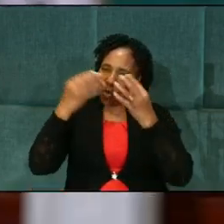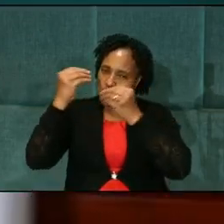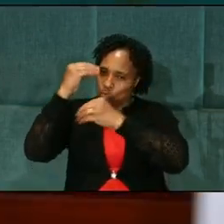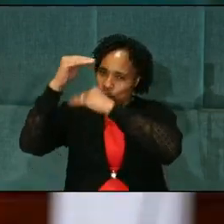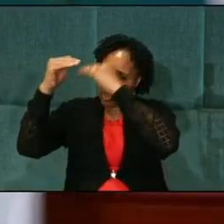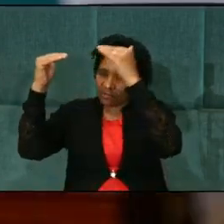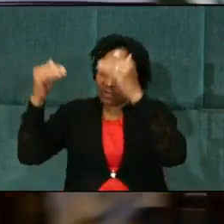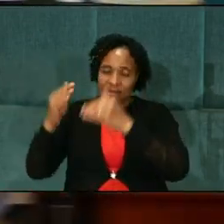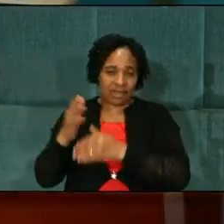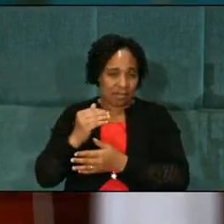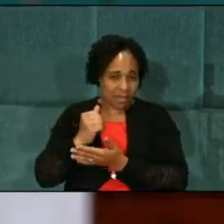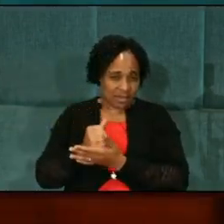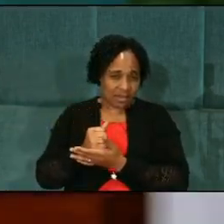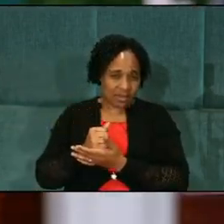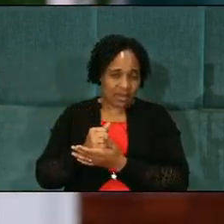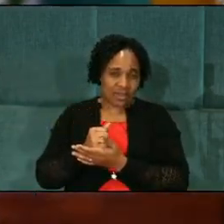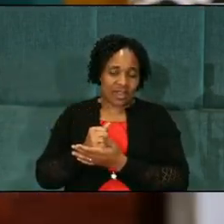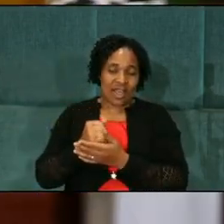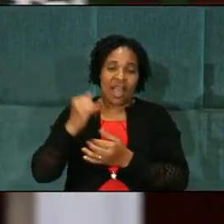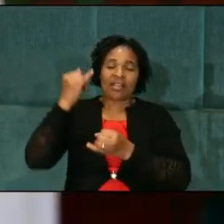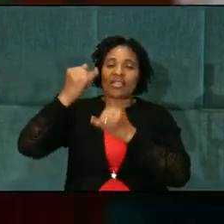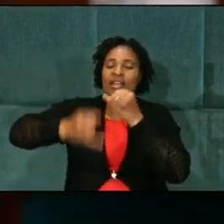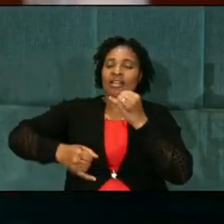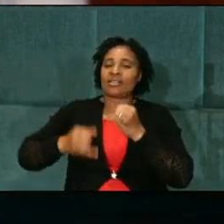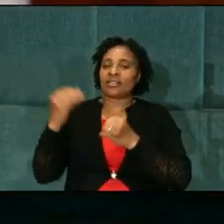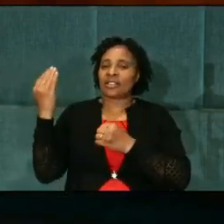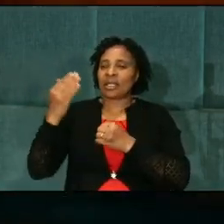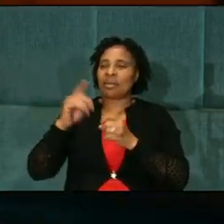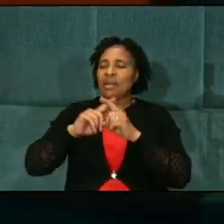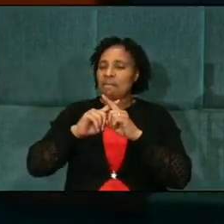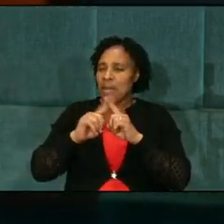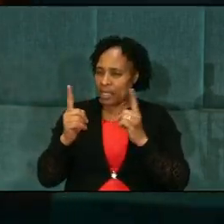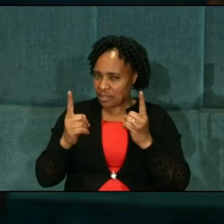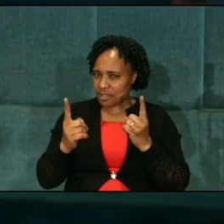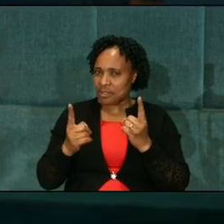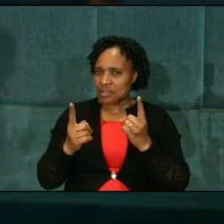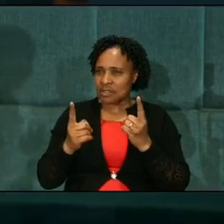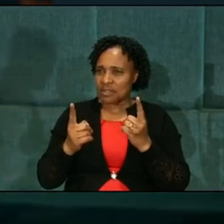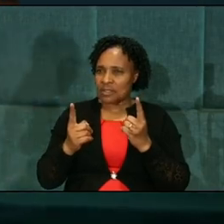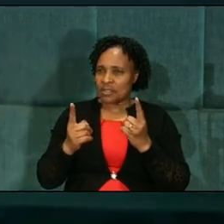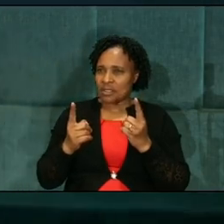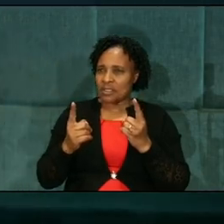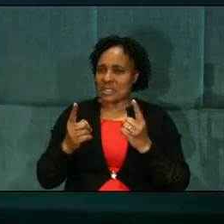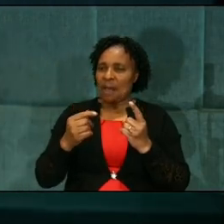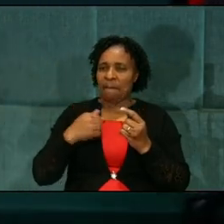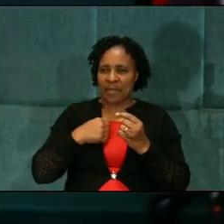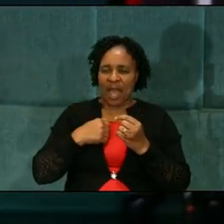So I could end the sermon here, but I must tell you,